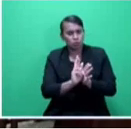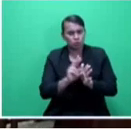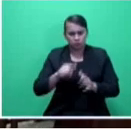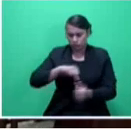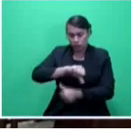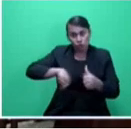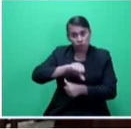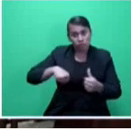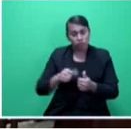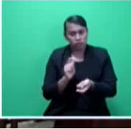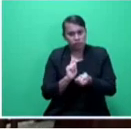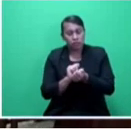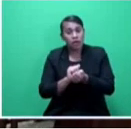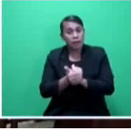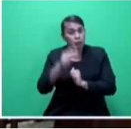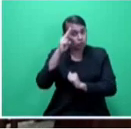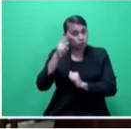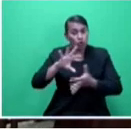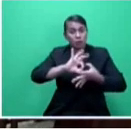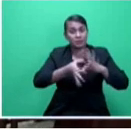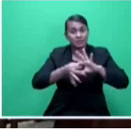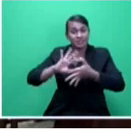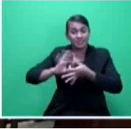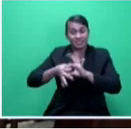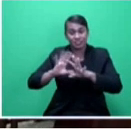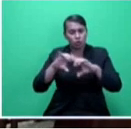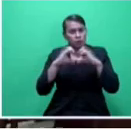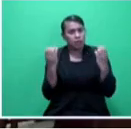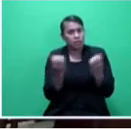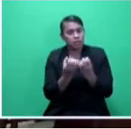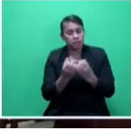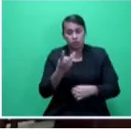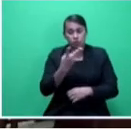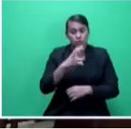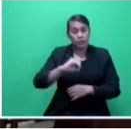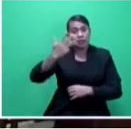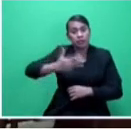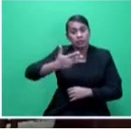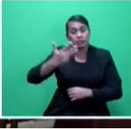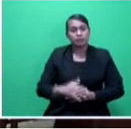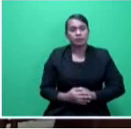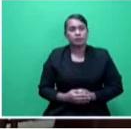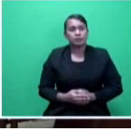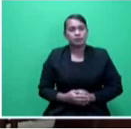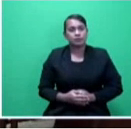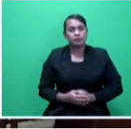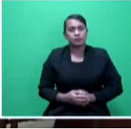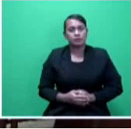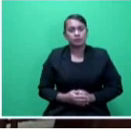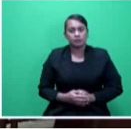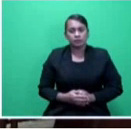Committee 2017, which was tabled on 1st April 2019. Thank you, Honourable Speaker Sir. Is there a